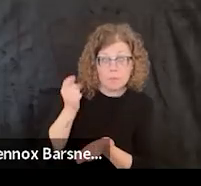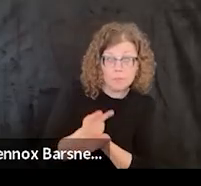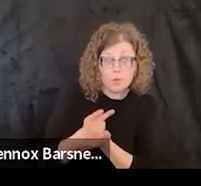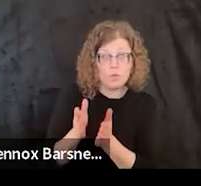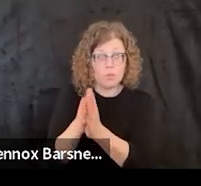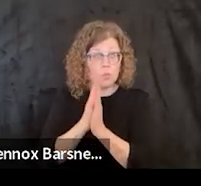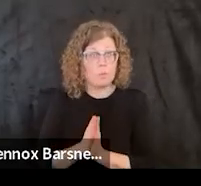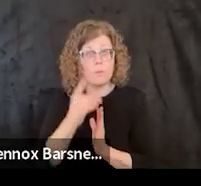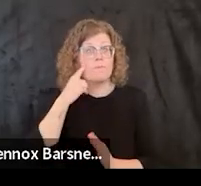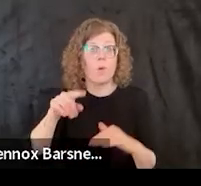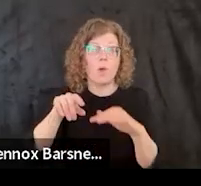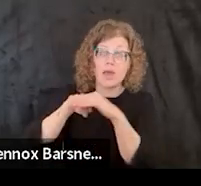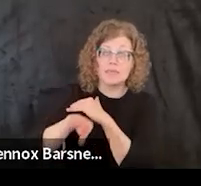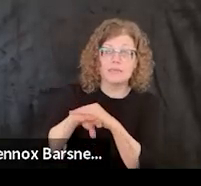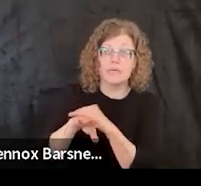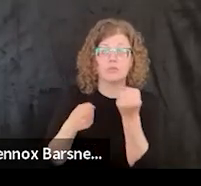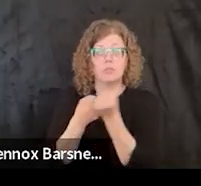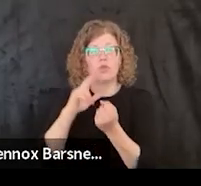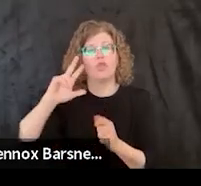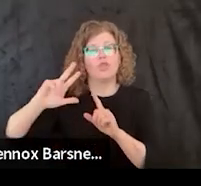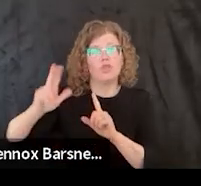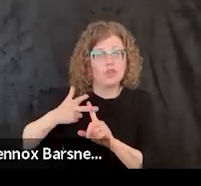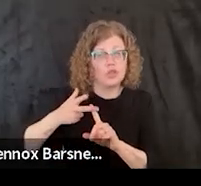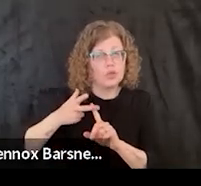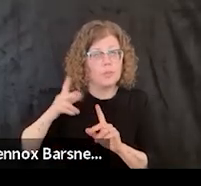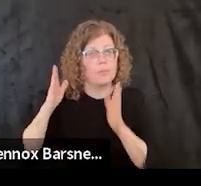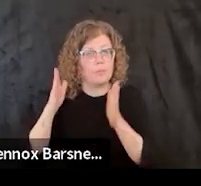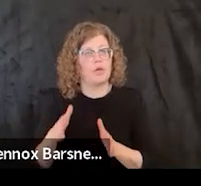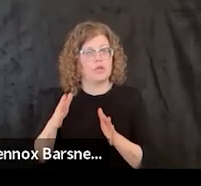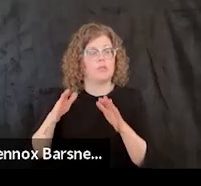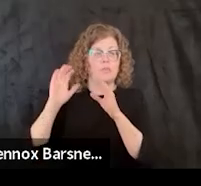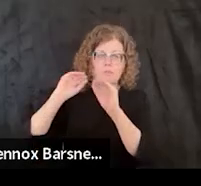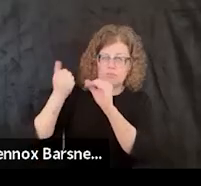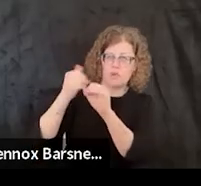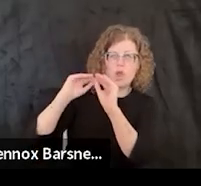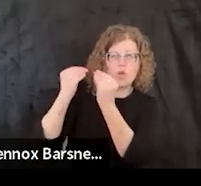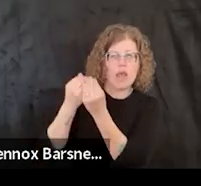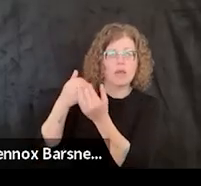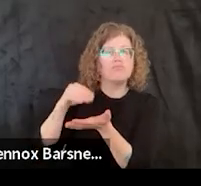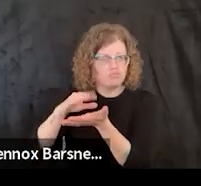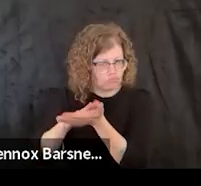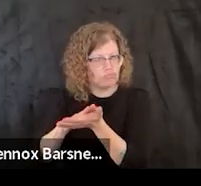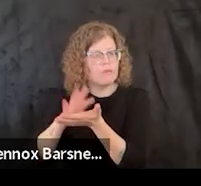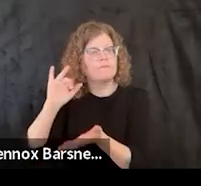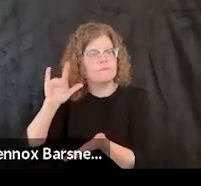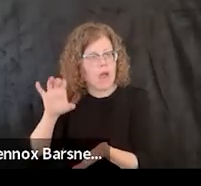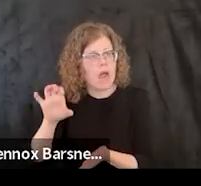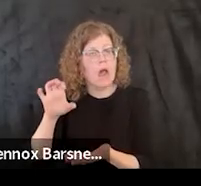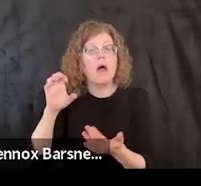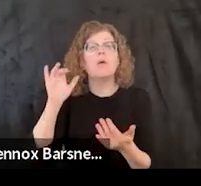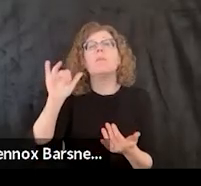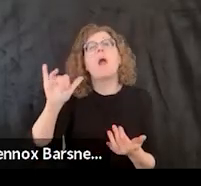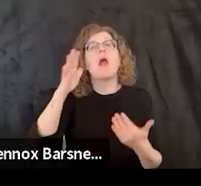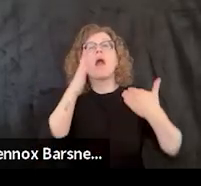in your file so that you do not need to continue to request assistance for every single grant program or every phase of the